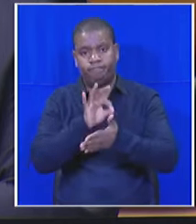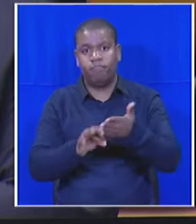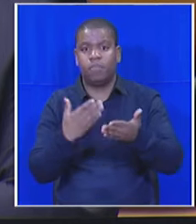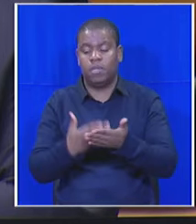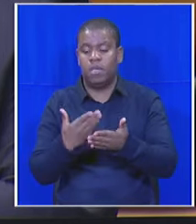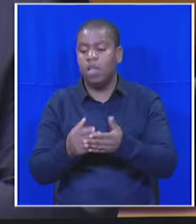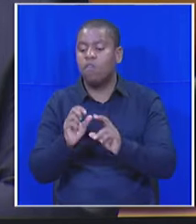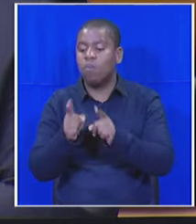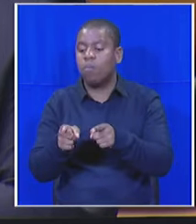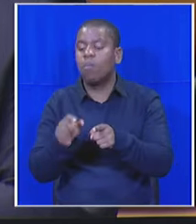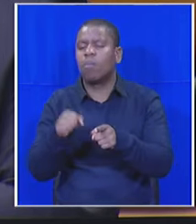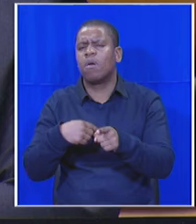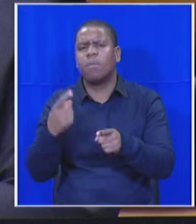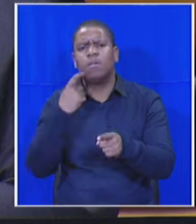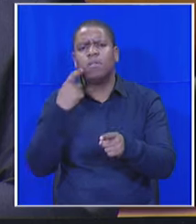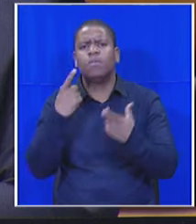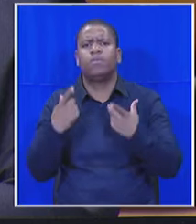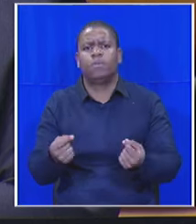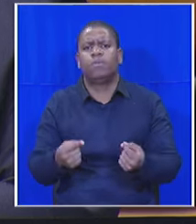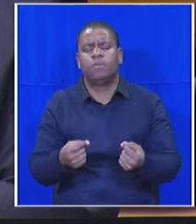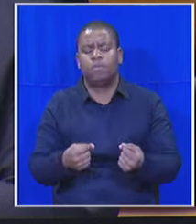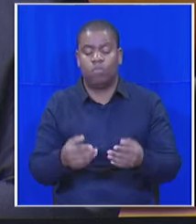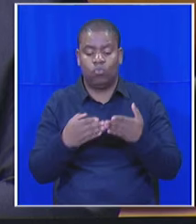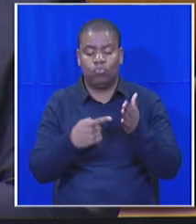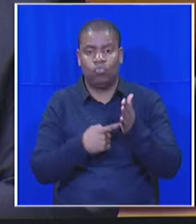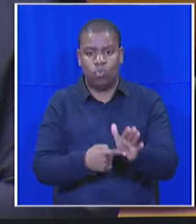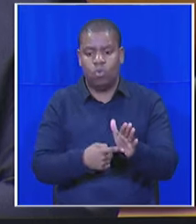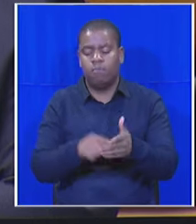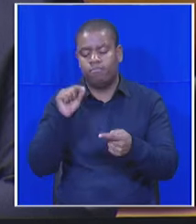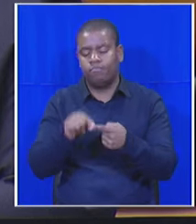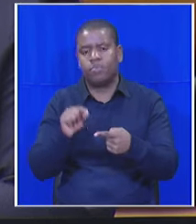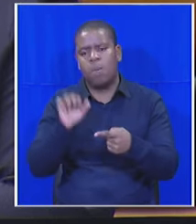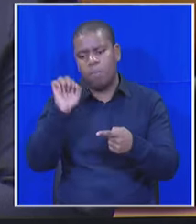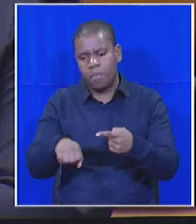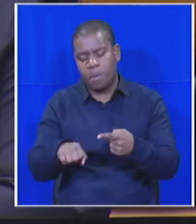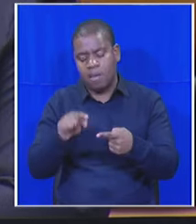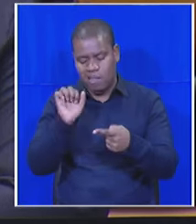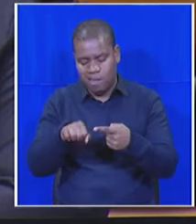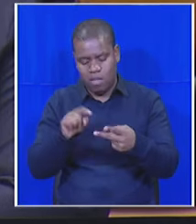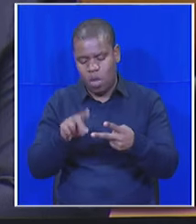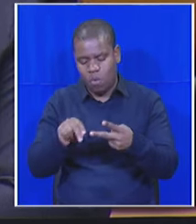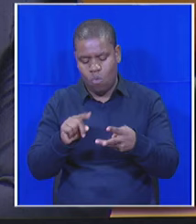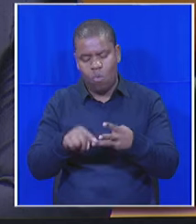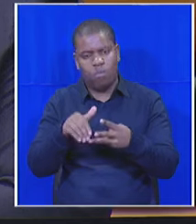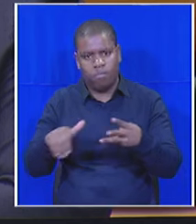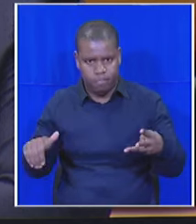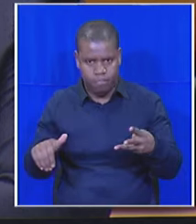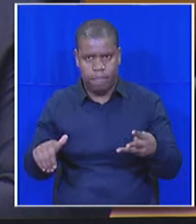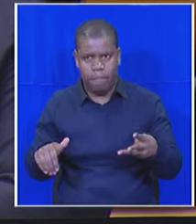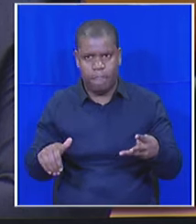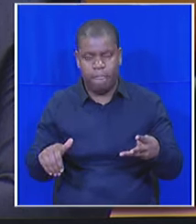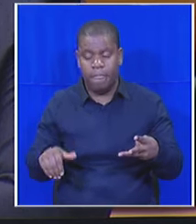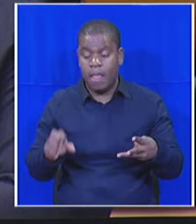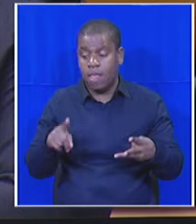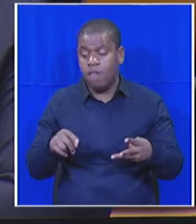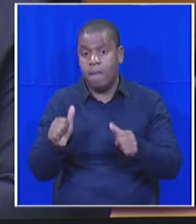so, members must simply indicate their vote by pressing the appropriate button below the yes, no, or abstain button. If